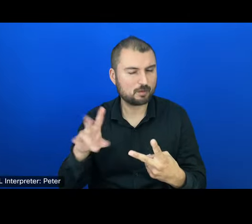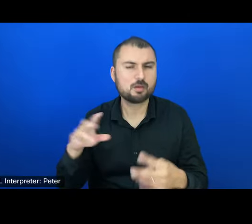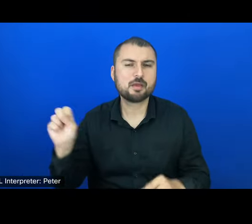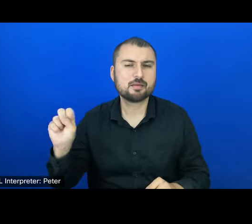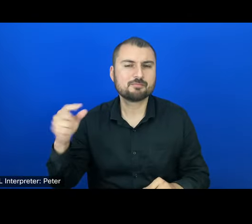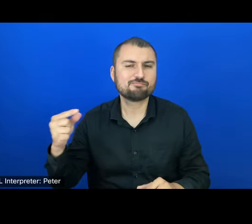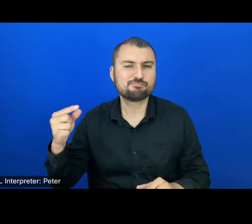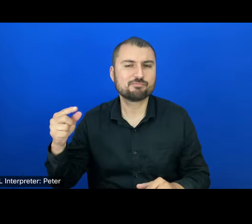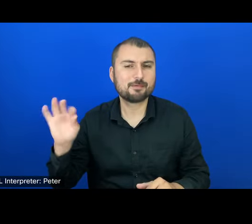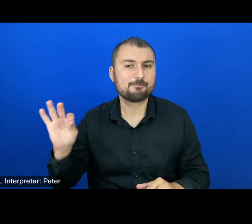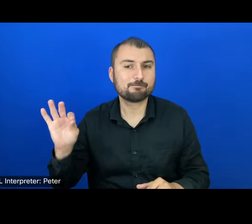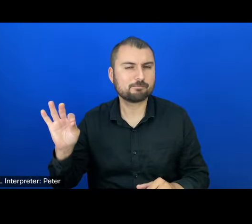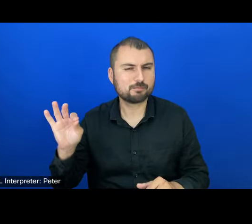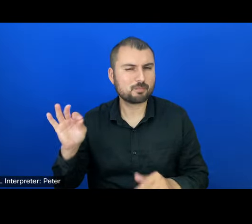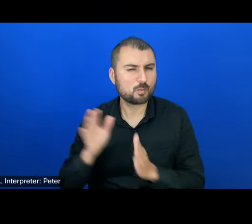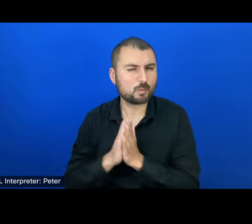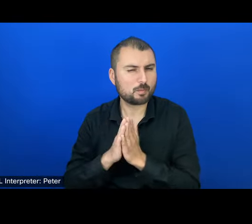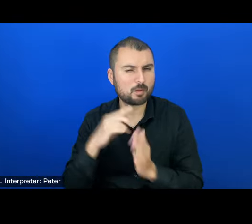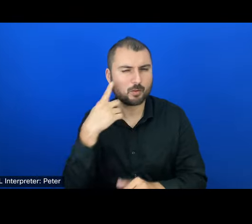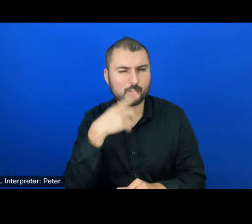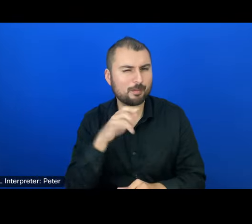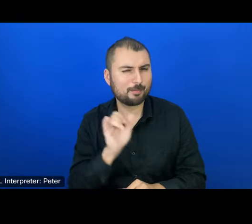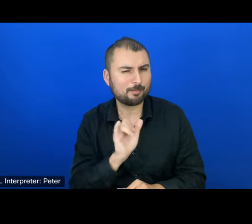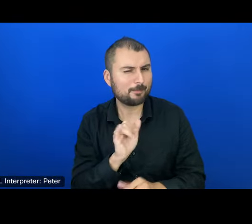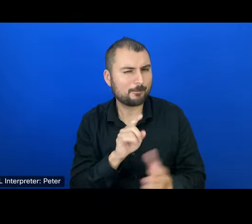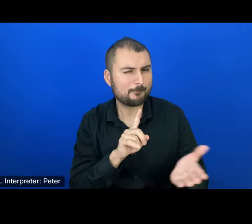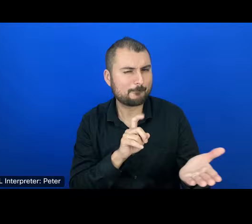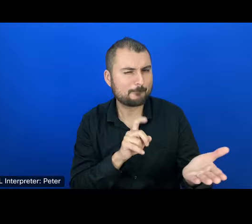requests look like? So for